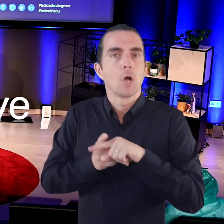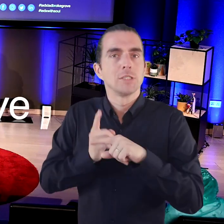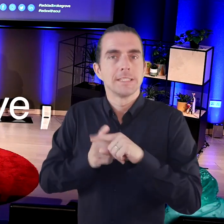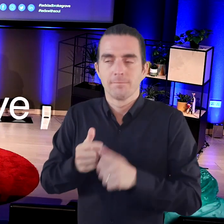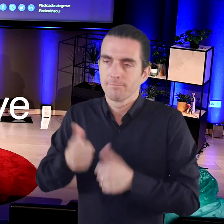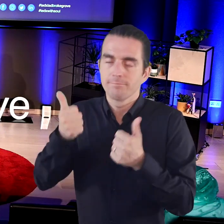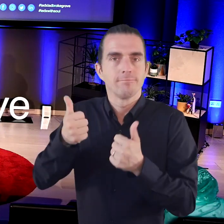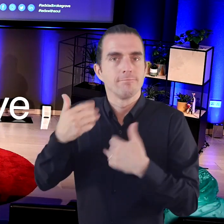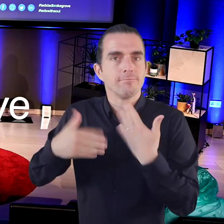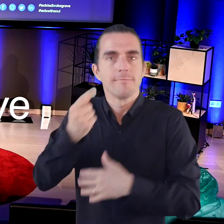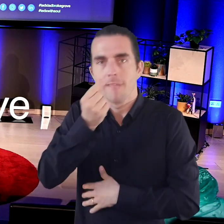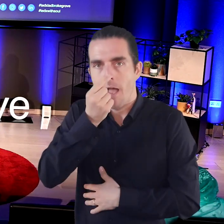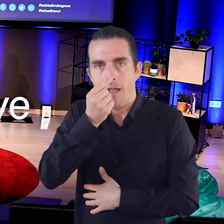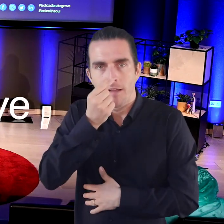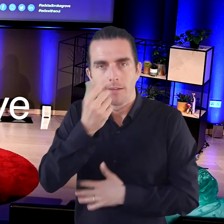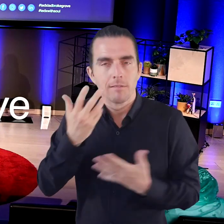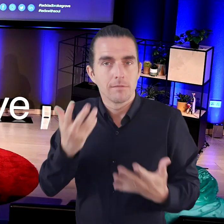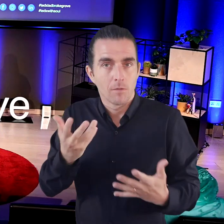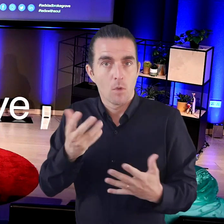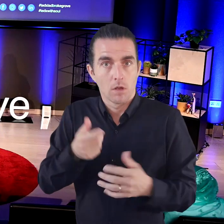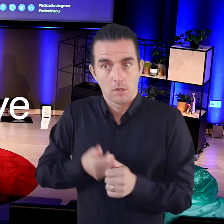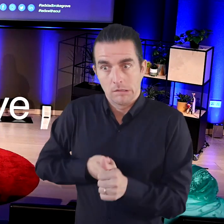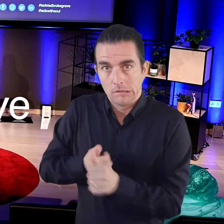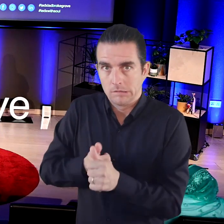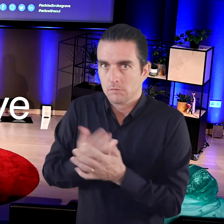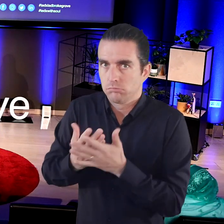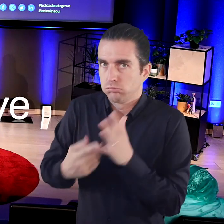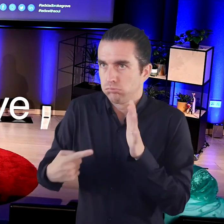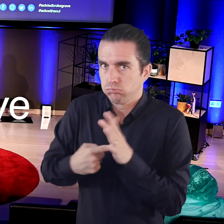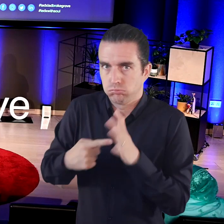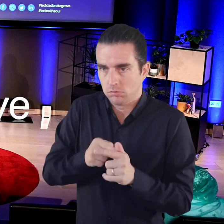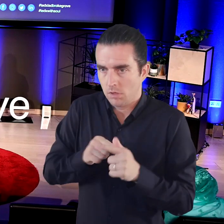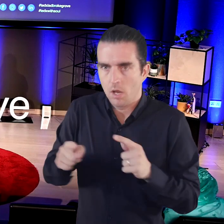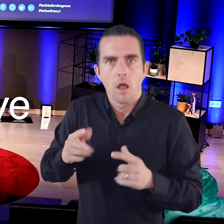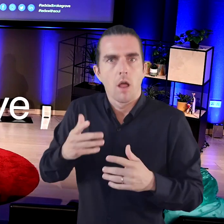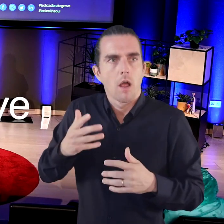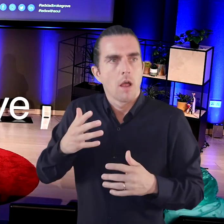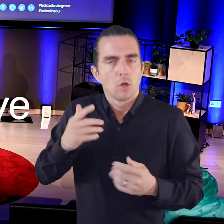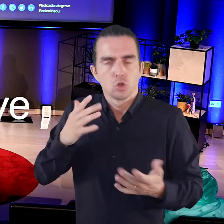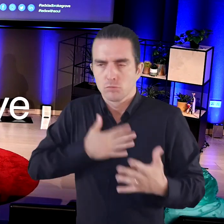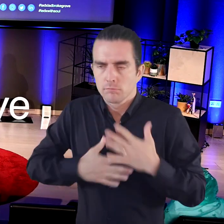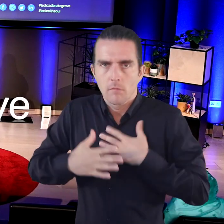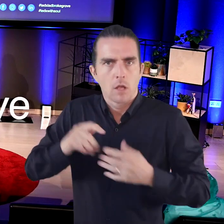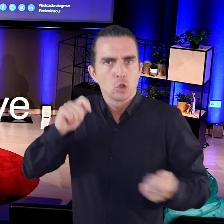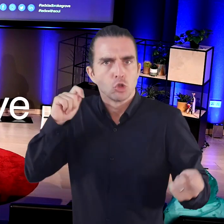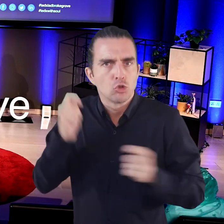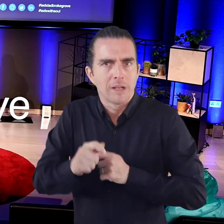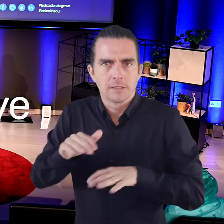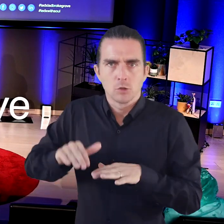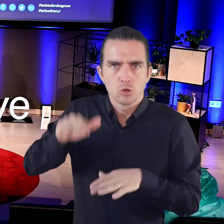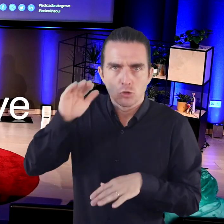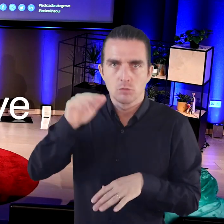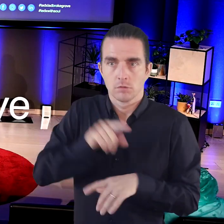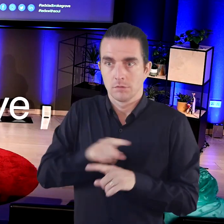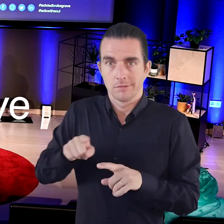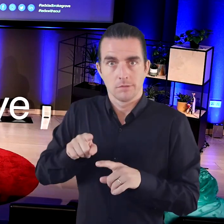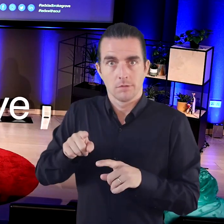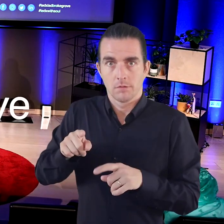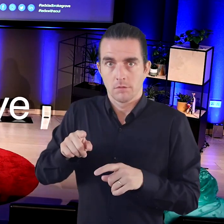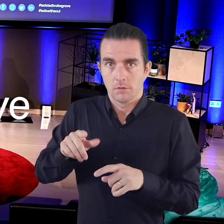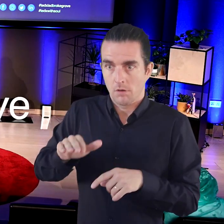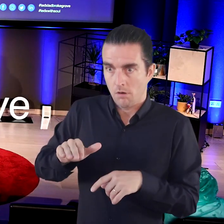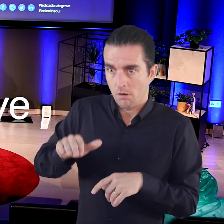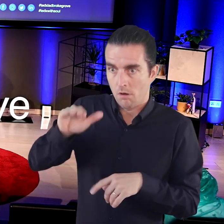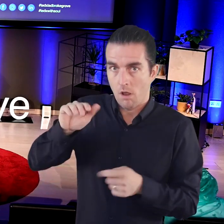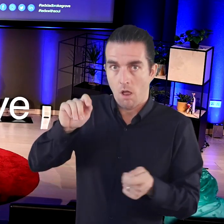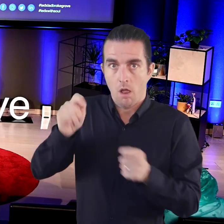most likely to result in behaviour change when they afford adolescents respect and autonomy and account for what they value.